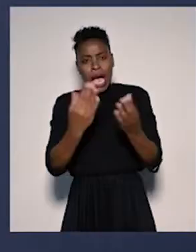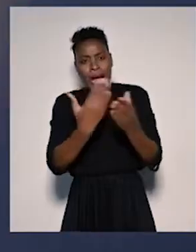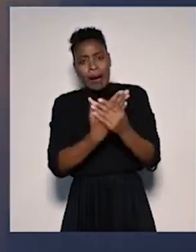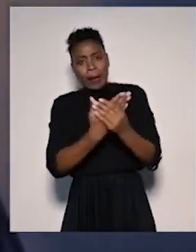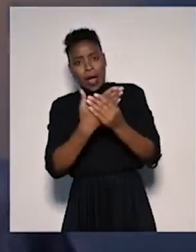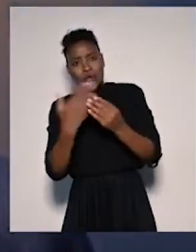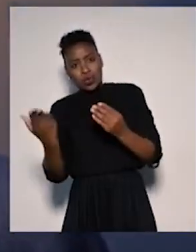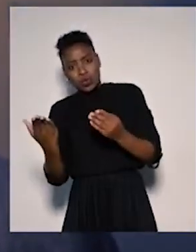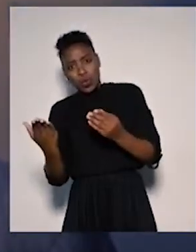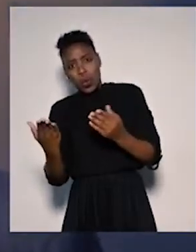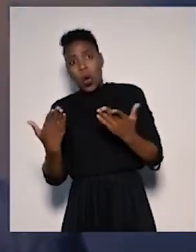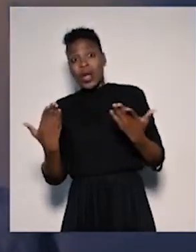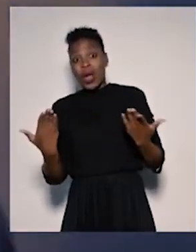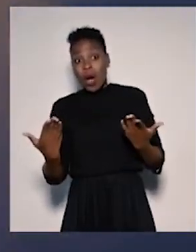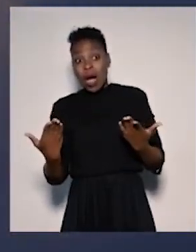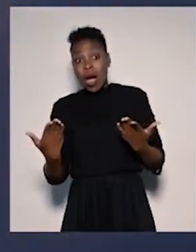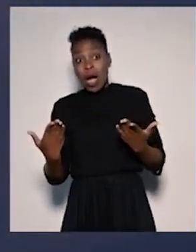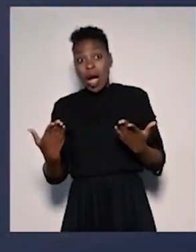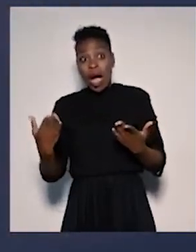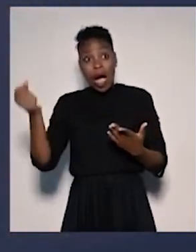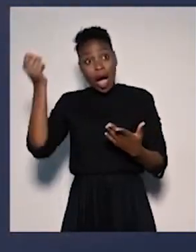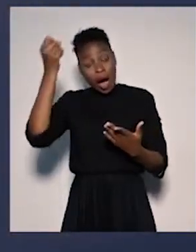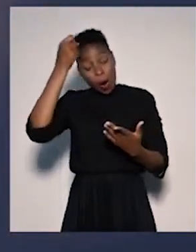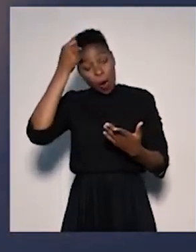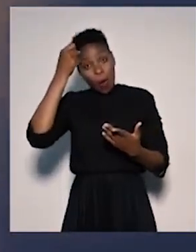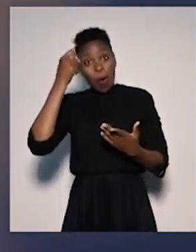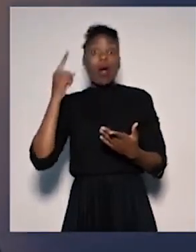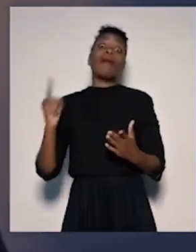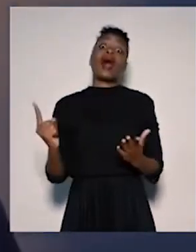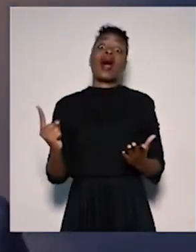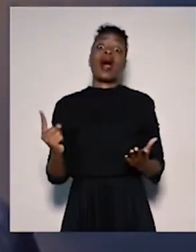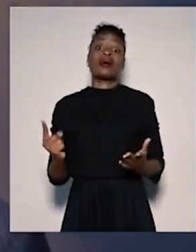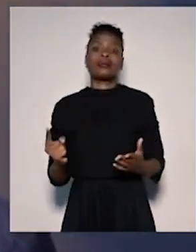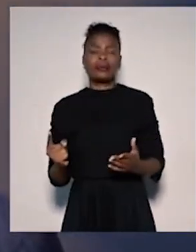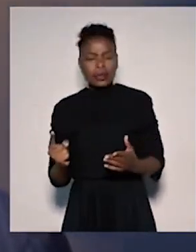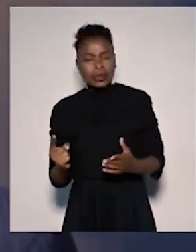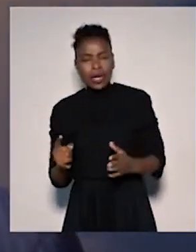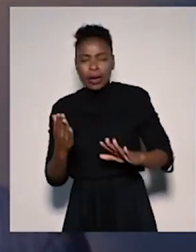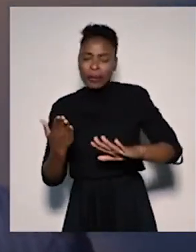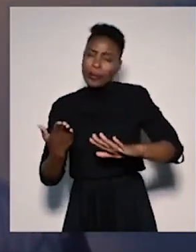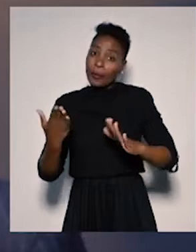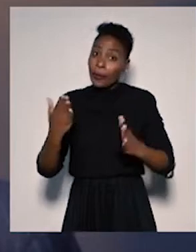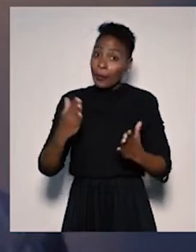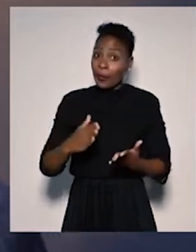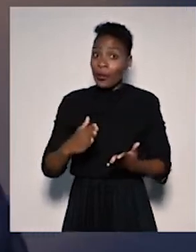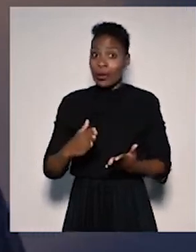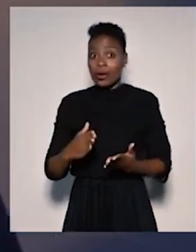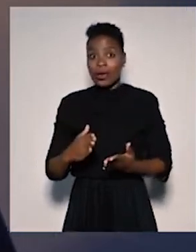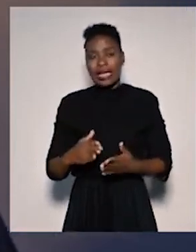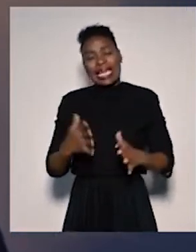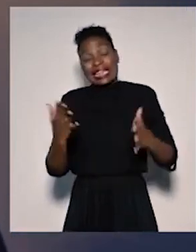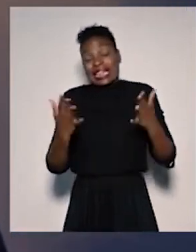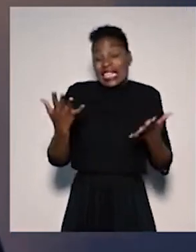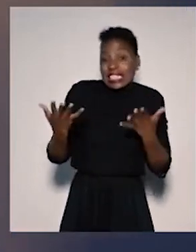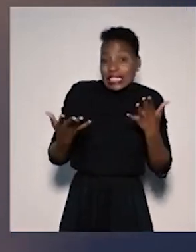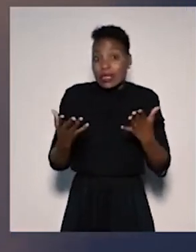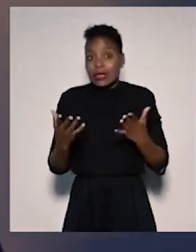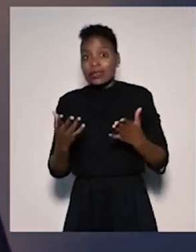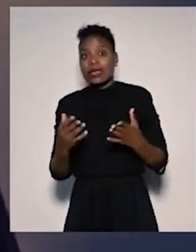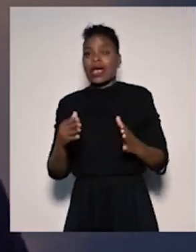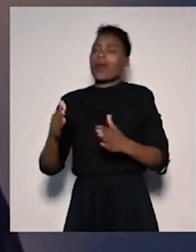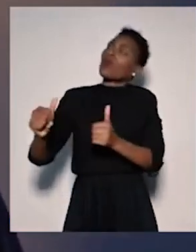coma, at least, so that I can talk to them before they pass on. And at least then they can come